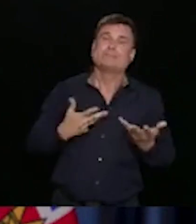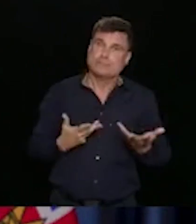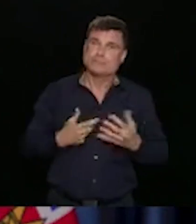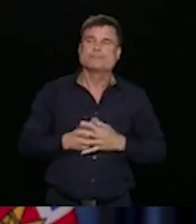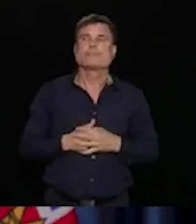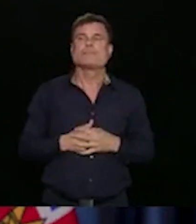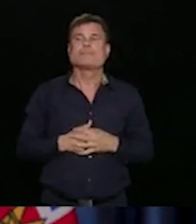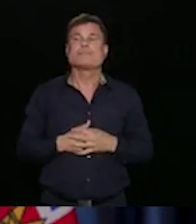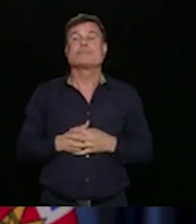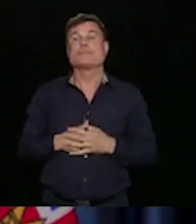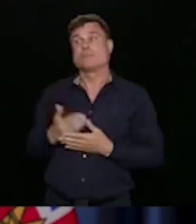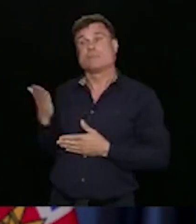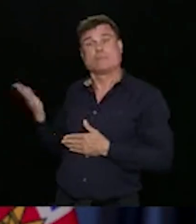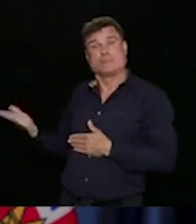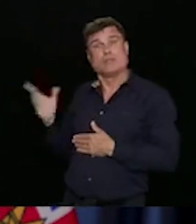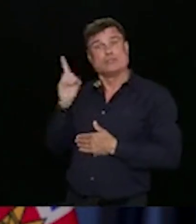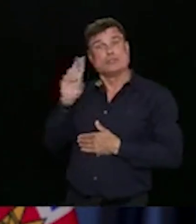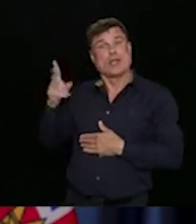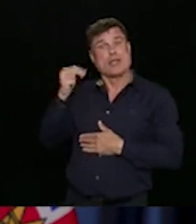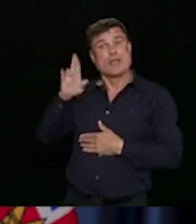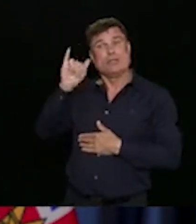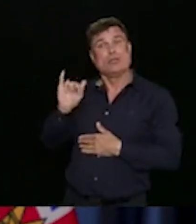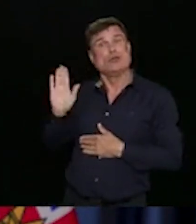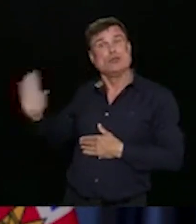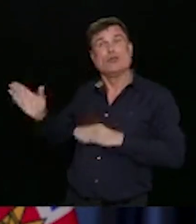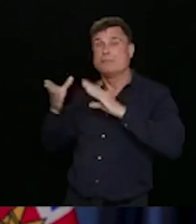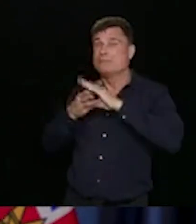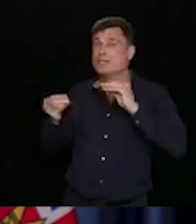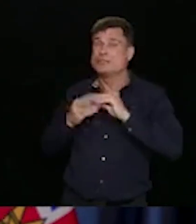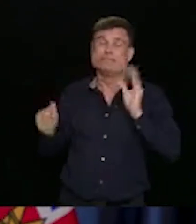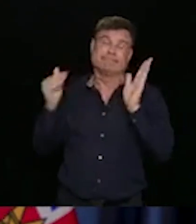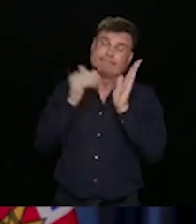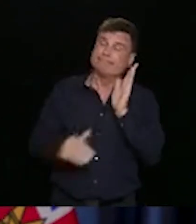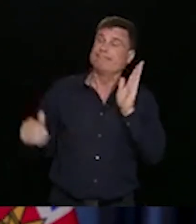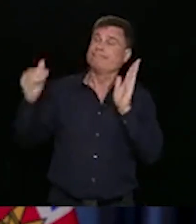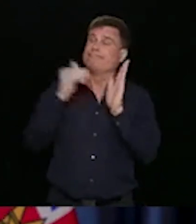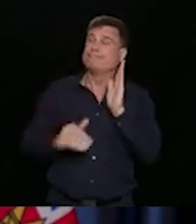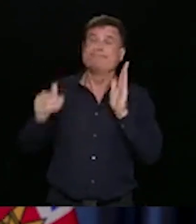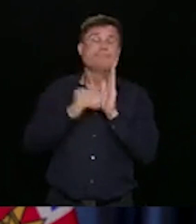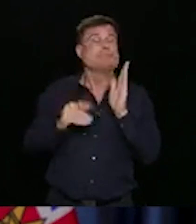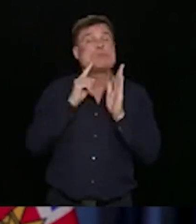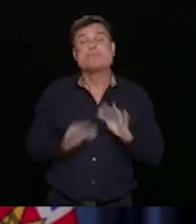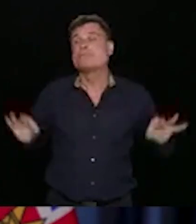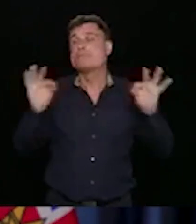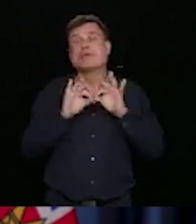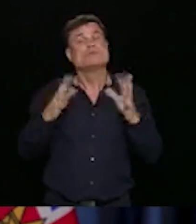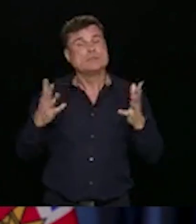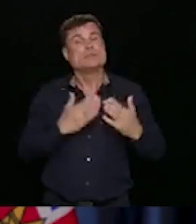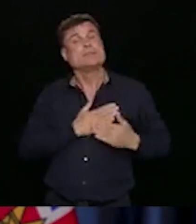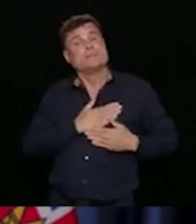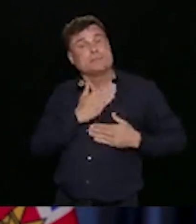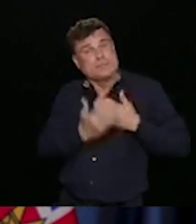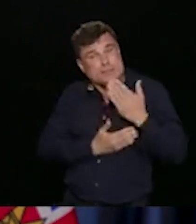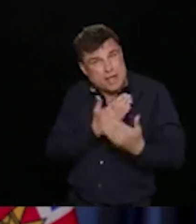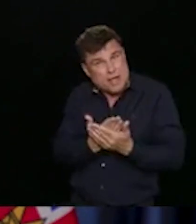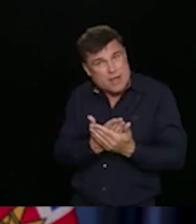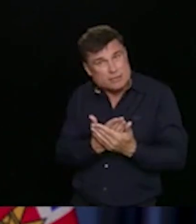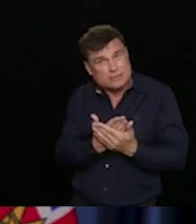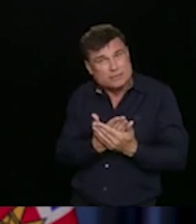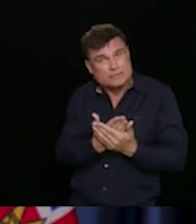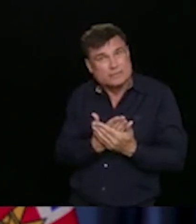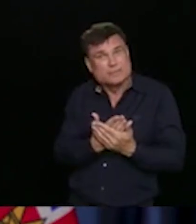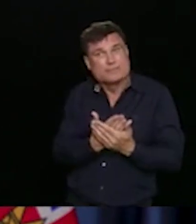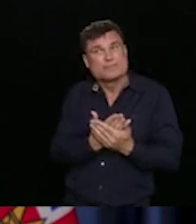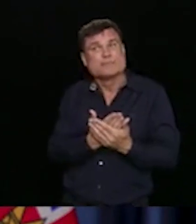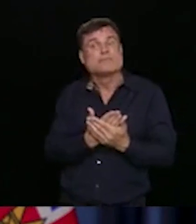Dr. Henry repeatedly says, I think we have to be kind to one another. Often when we